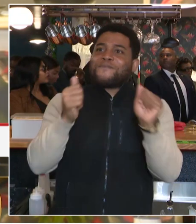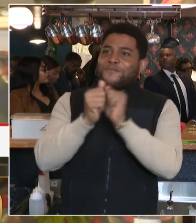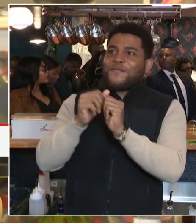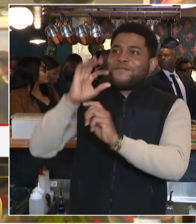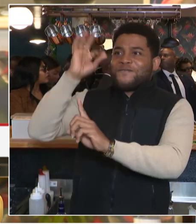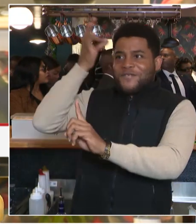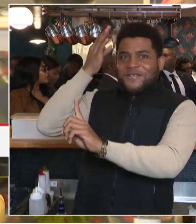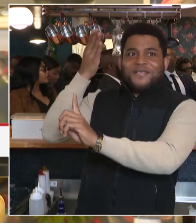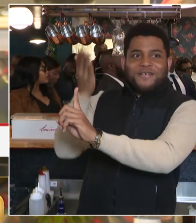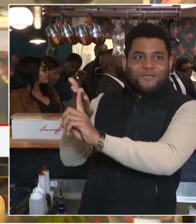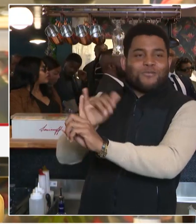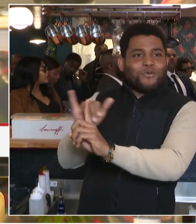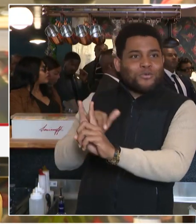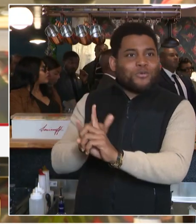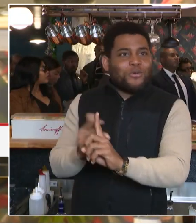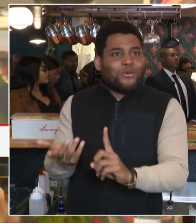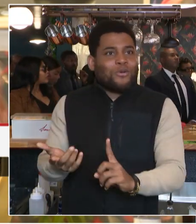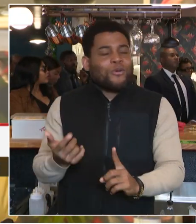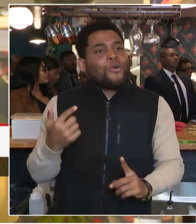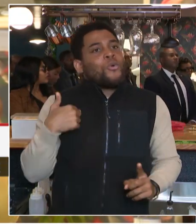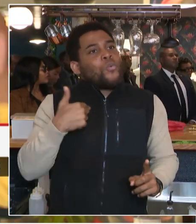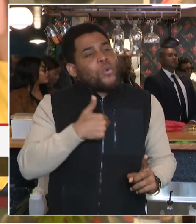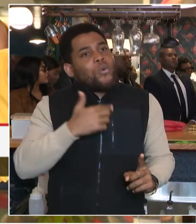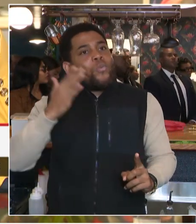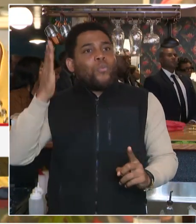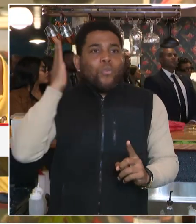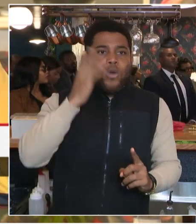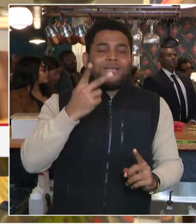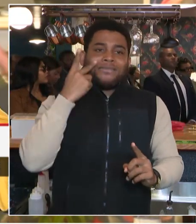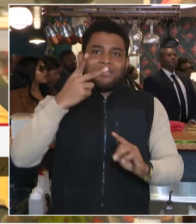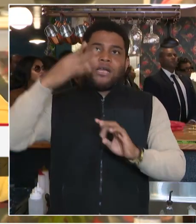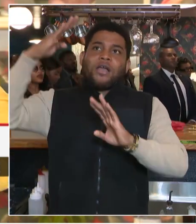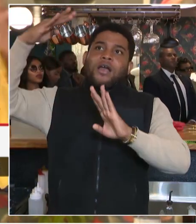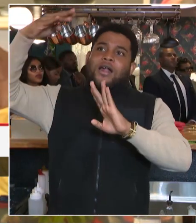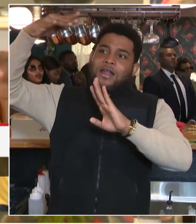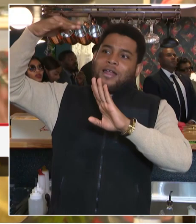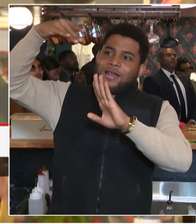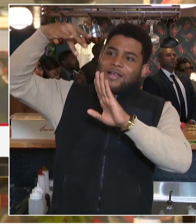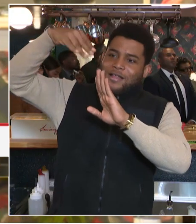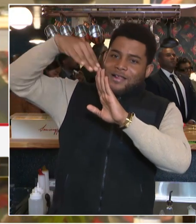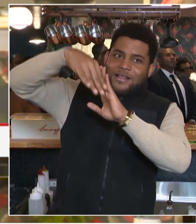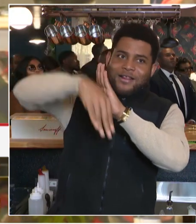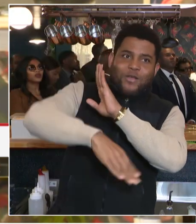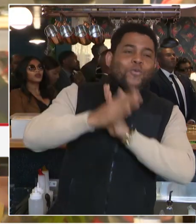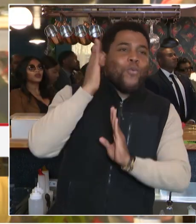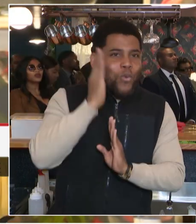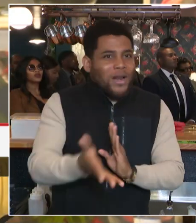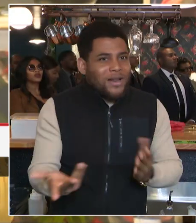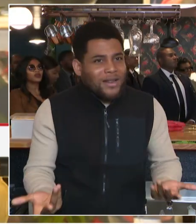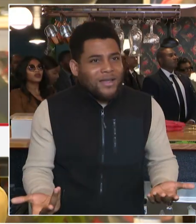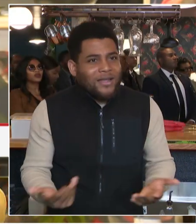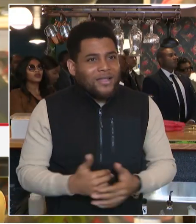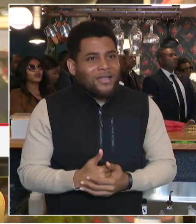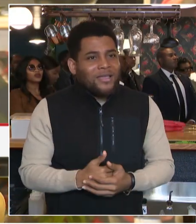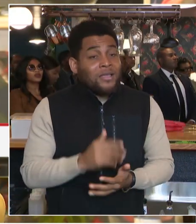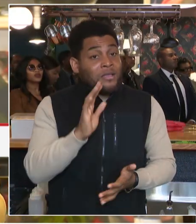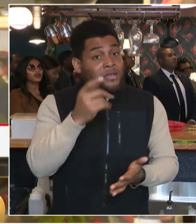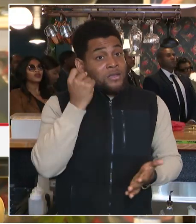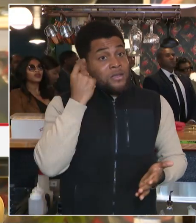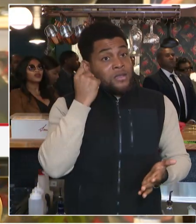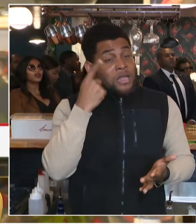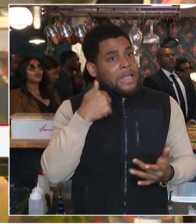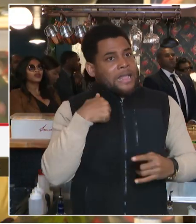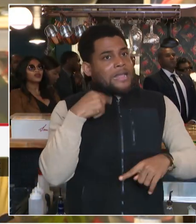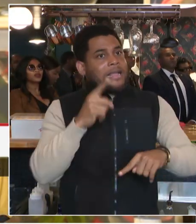will begin to see those efforts combine to work. I won't be able to tell you if it's a